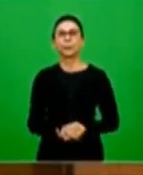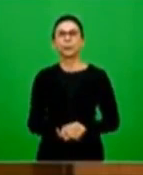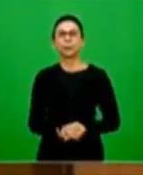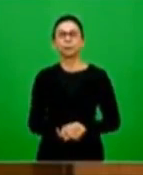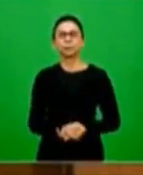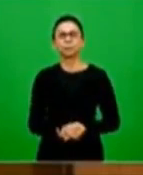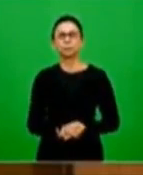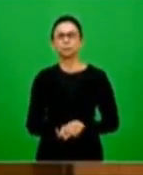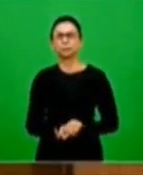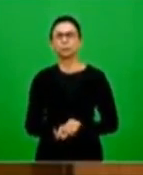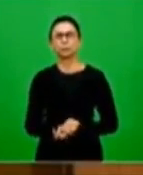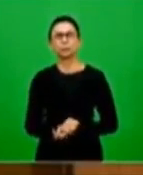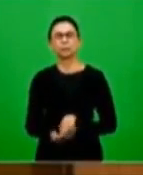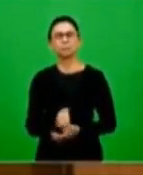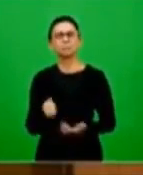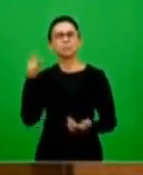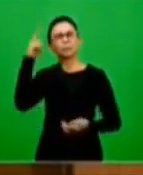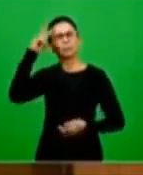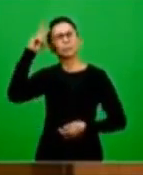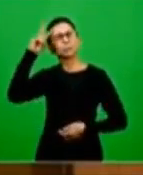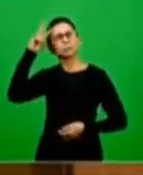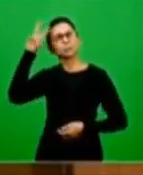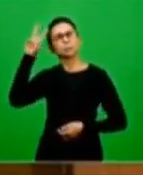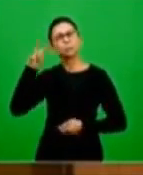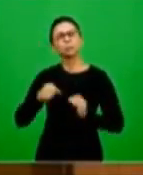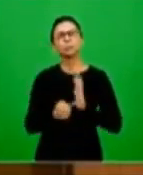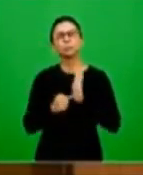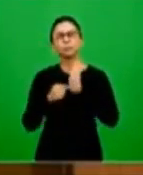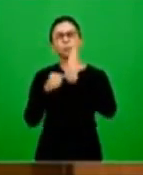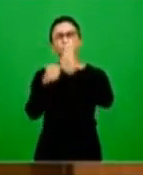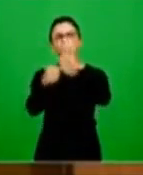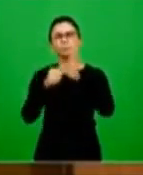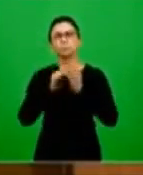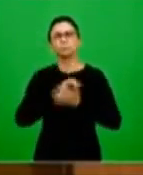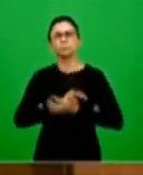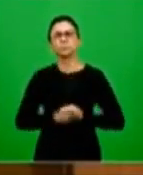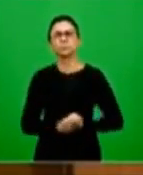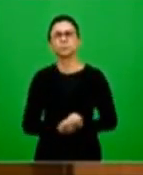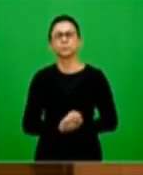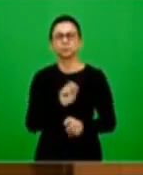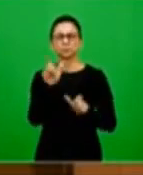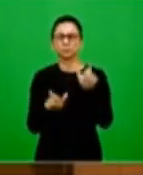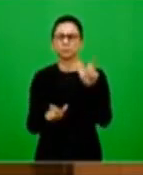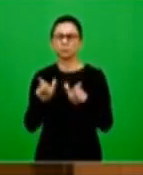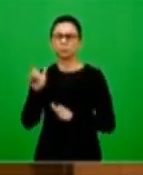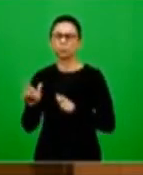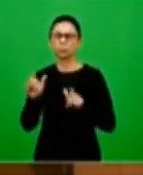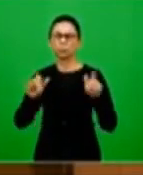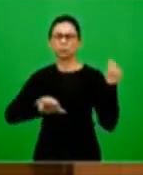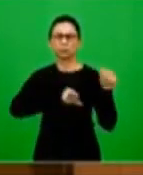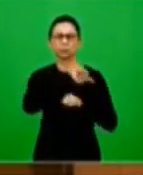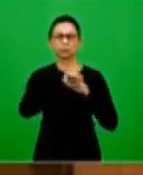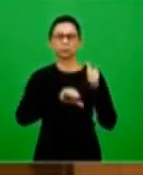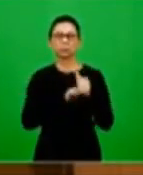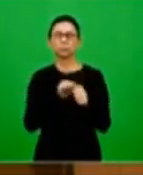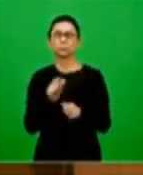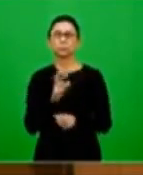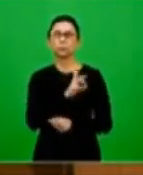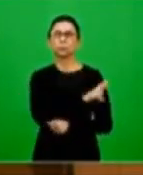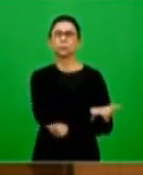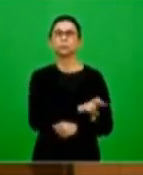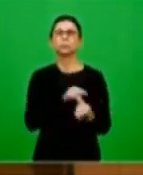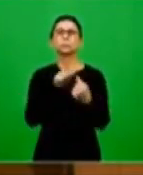place, the Bible speaks about the ones, the history tells that the ones that tried to do